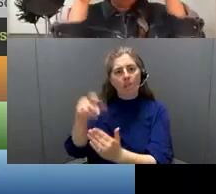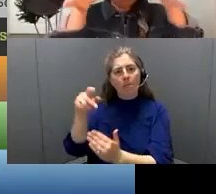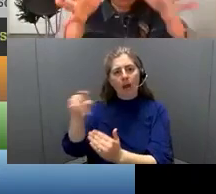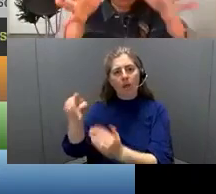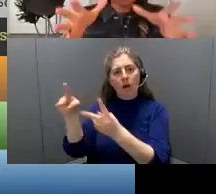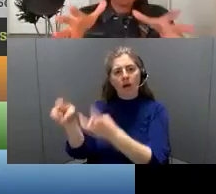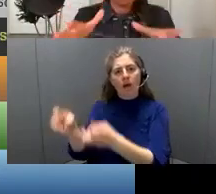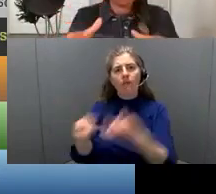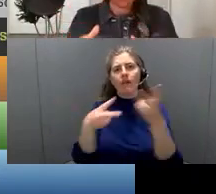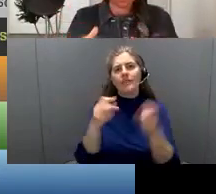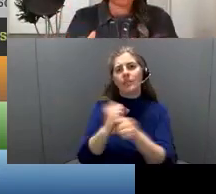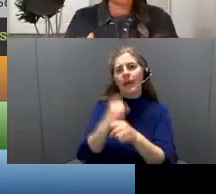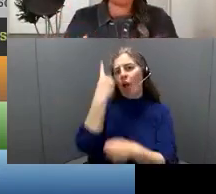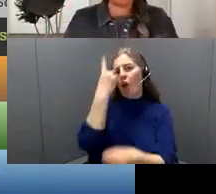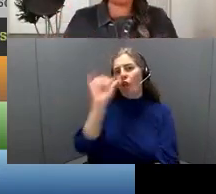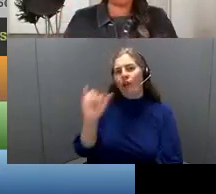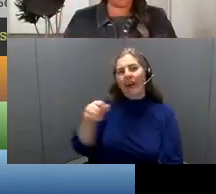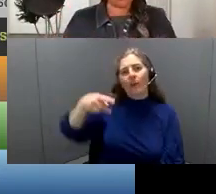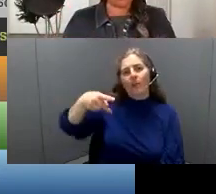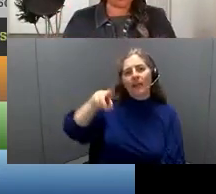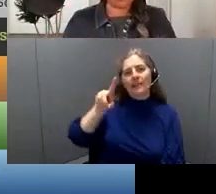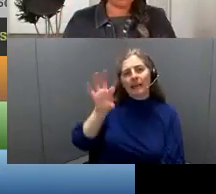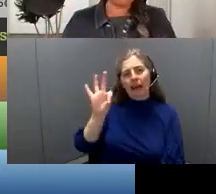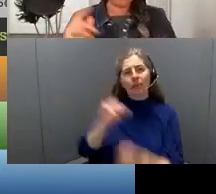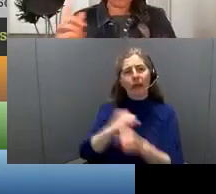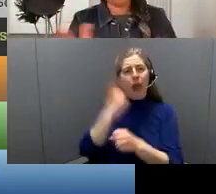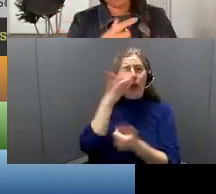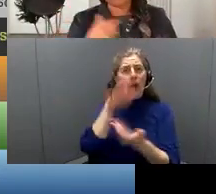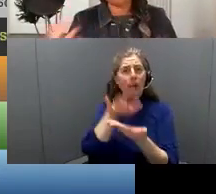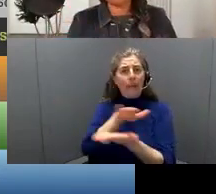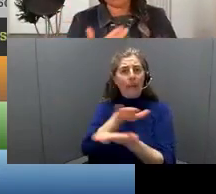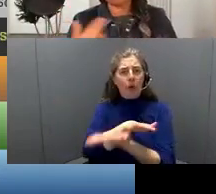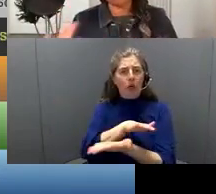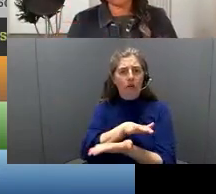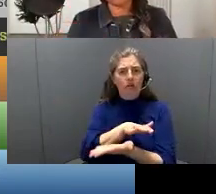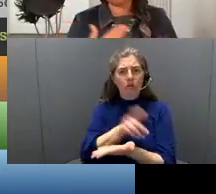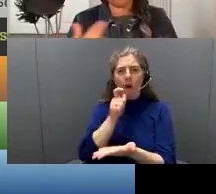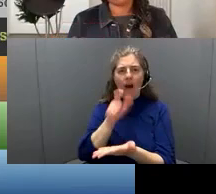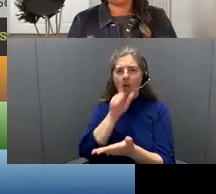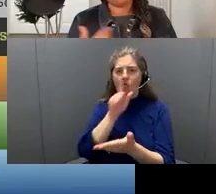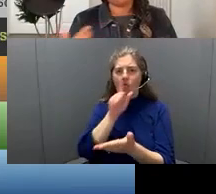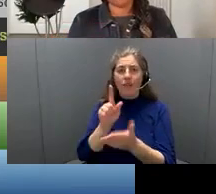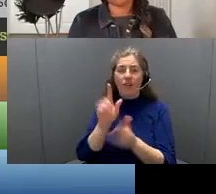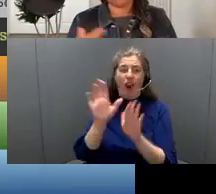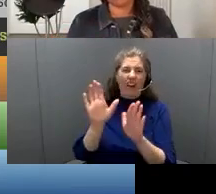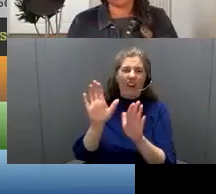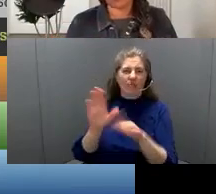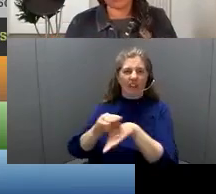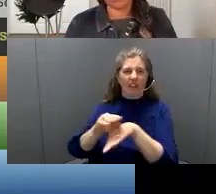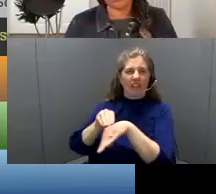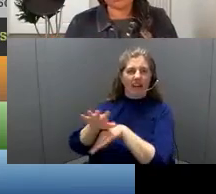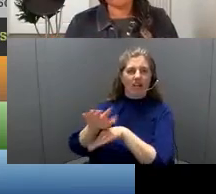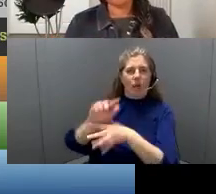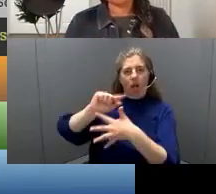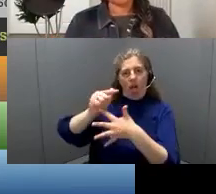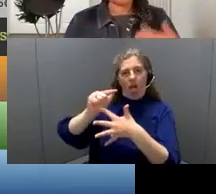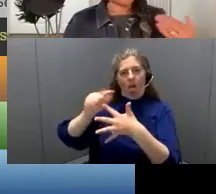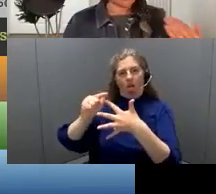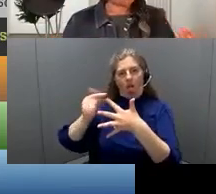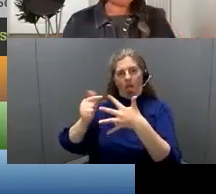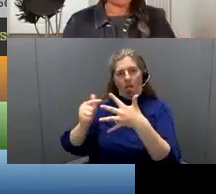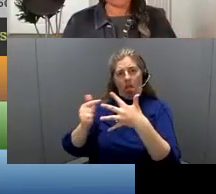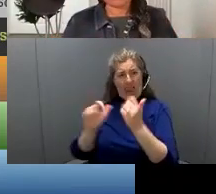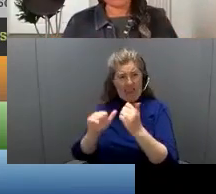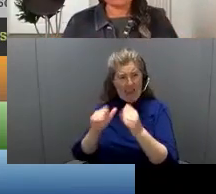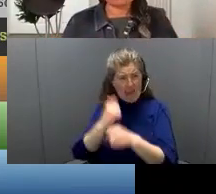like a PDF sheet of paper, and it won't have that really awesome effect where we're rolling. Does that